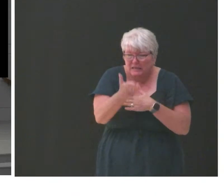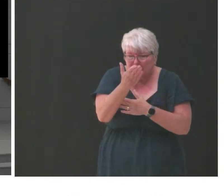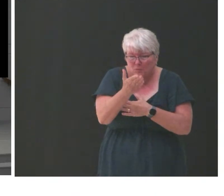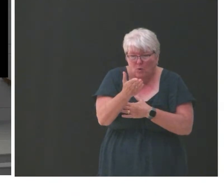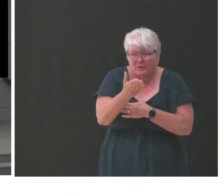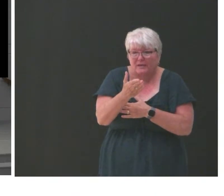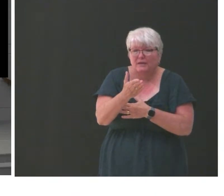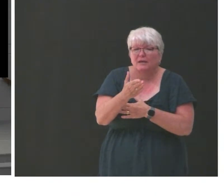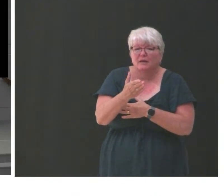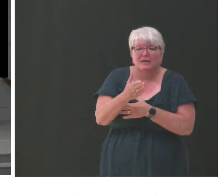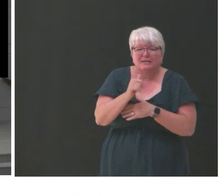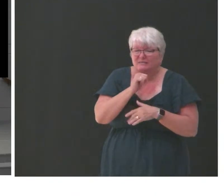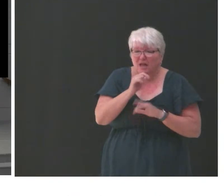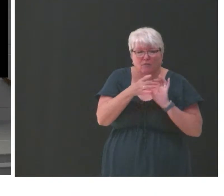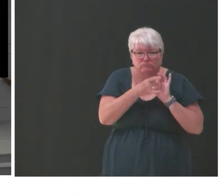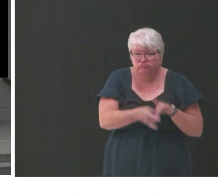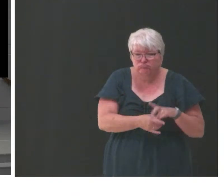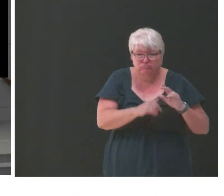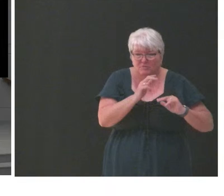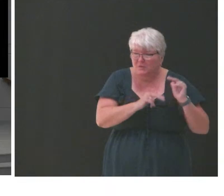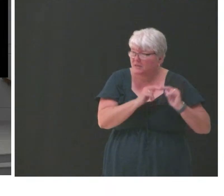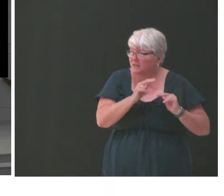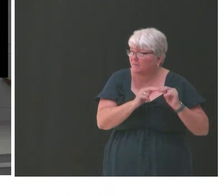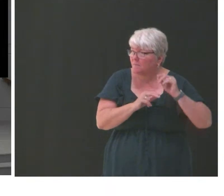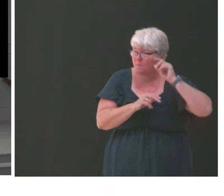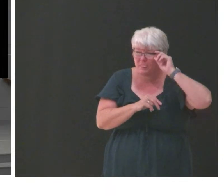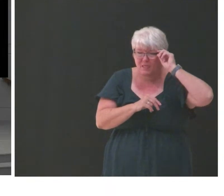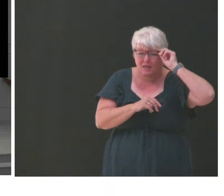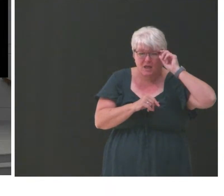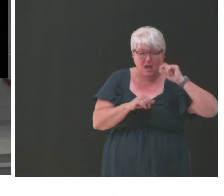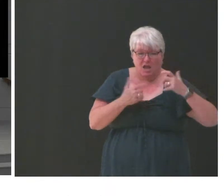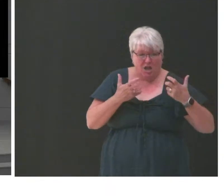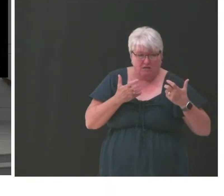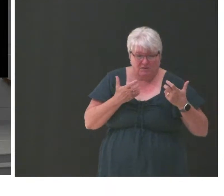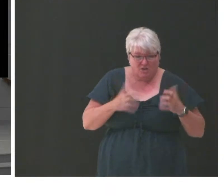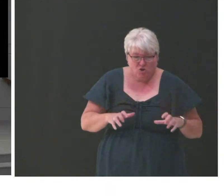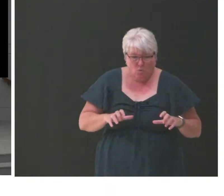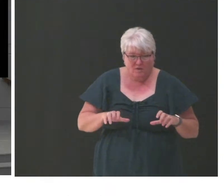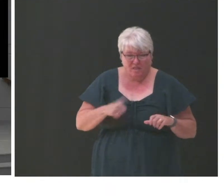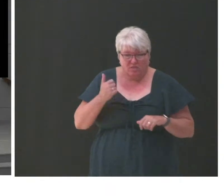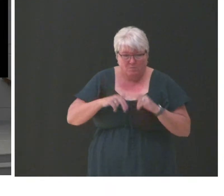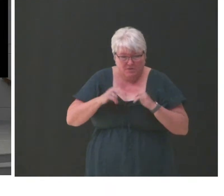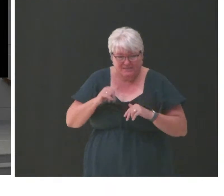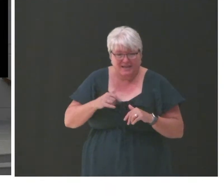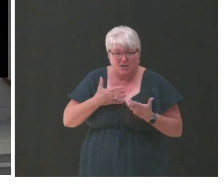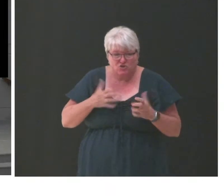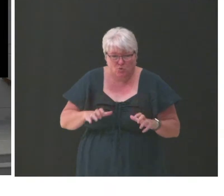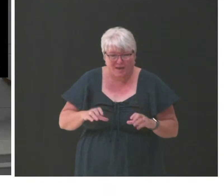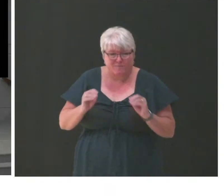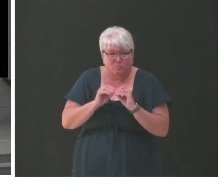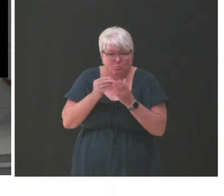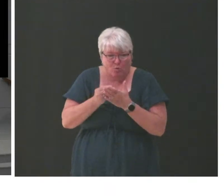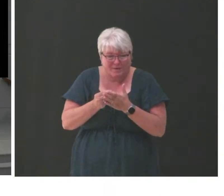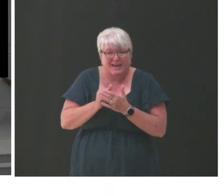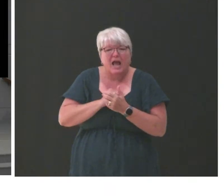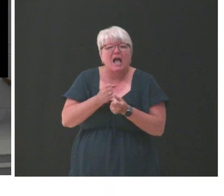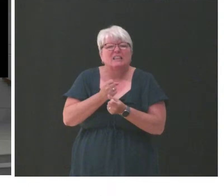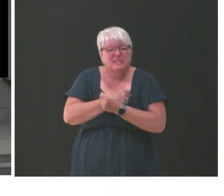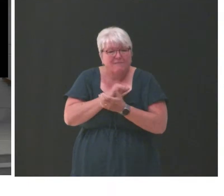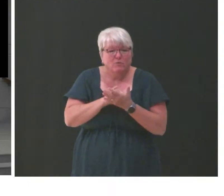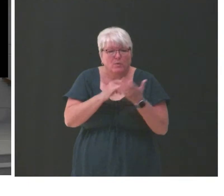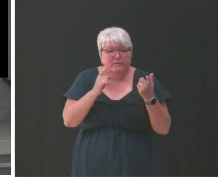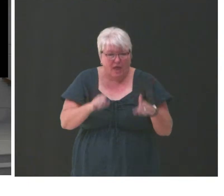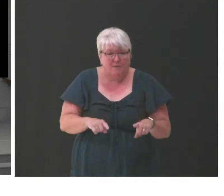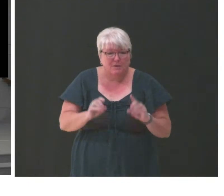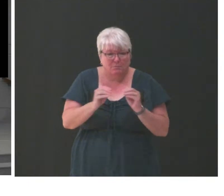don't just have to have a building. Cut out, check out. Okay. I don't just have to have a building, and I don't just have to have people around me. I love it when that